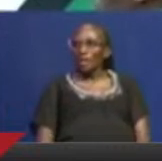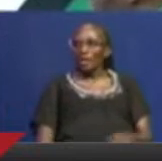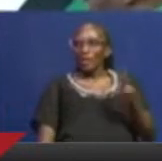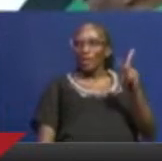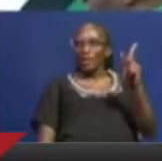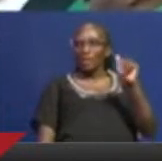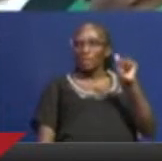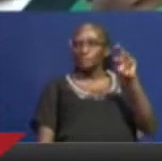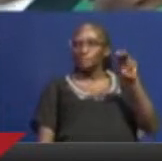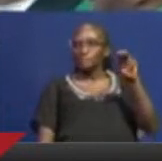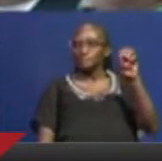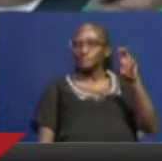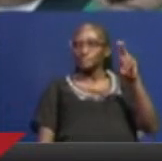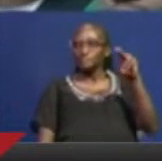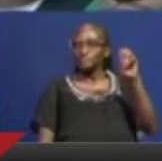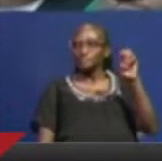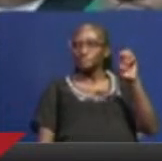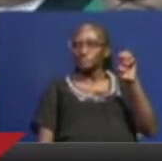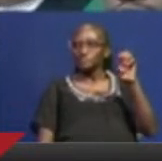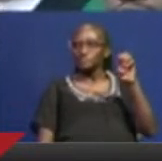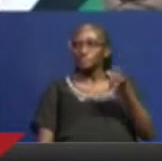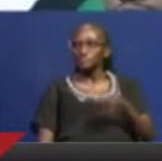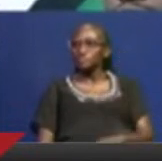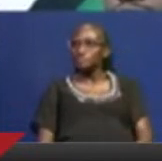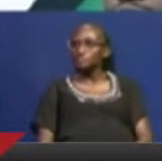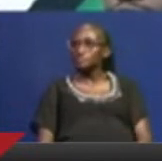Kamene Joyce Machakos.